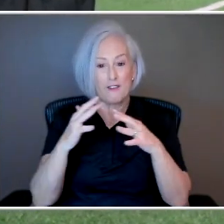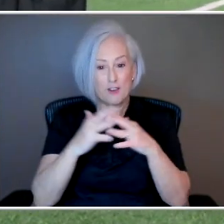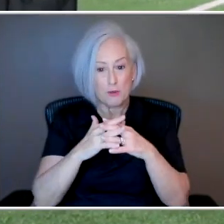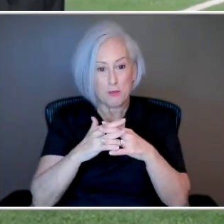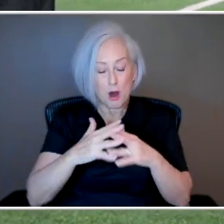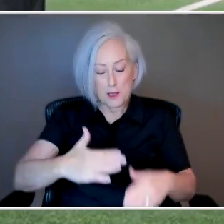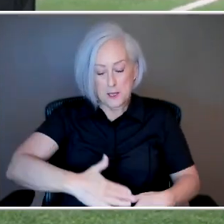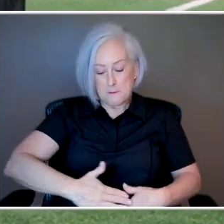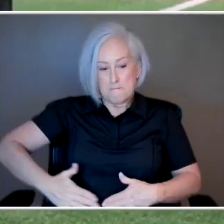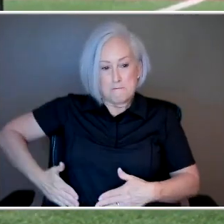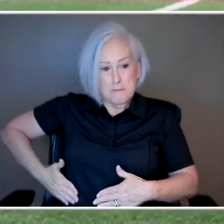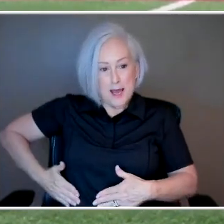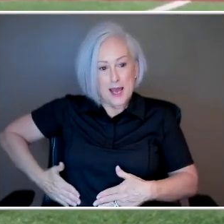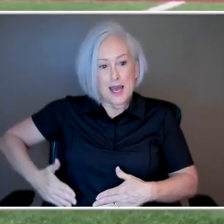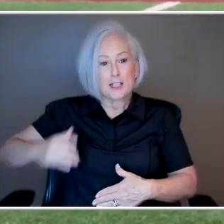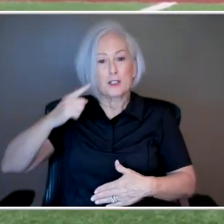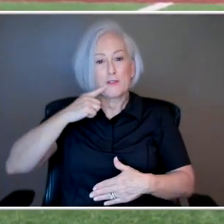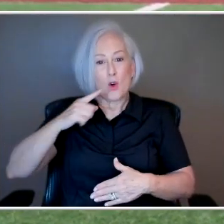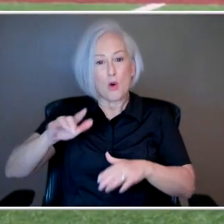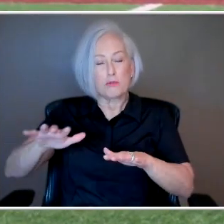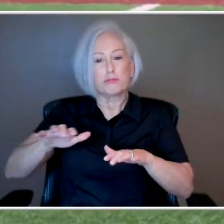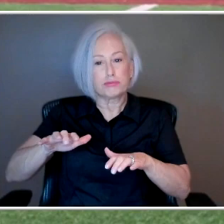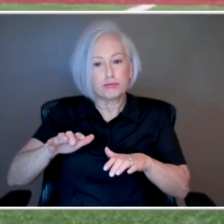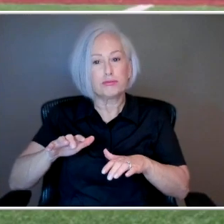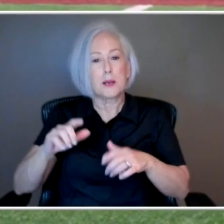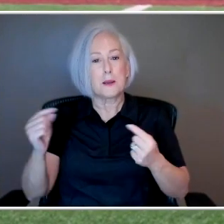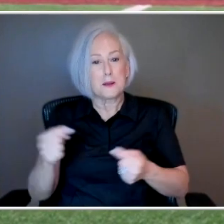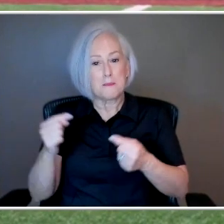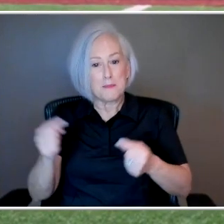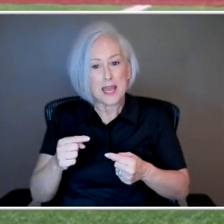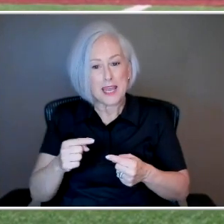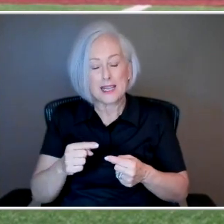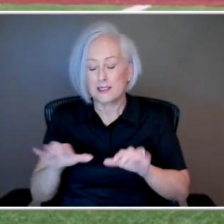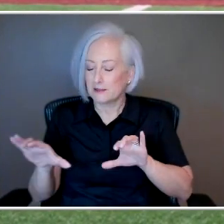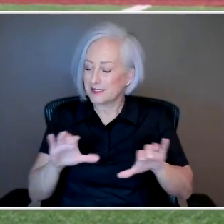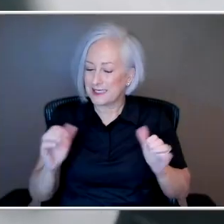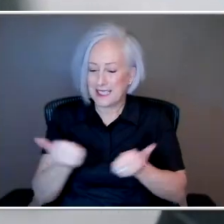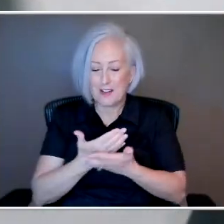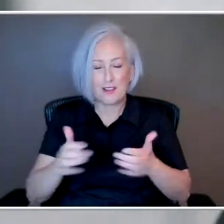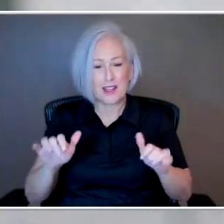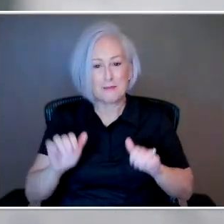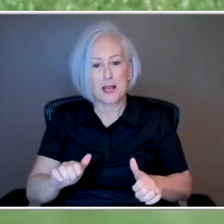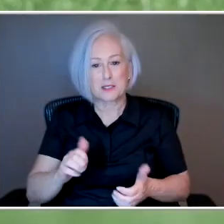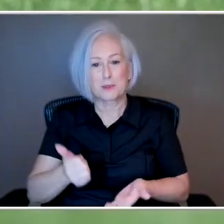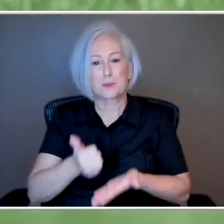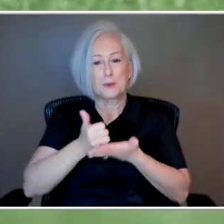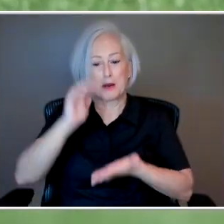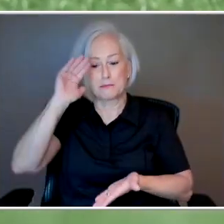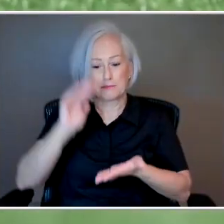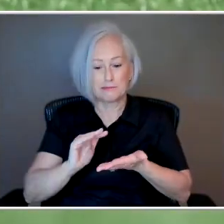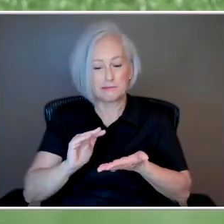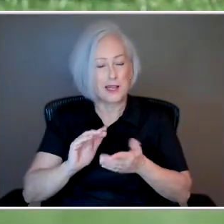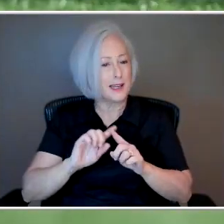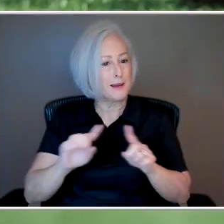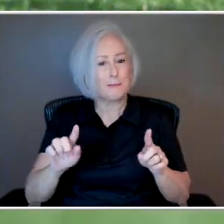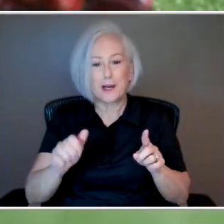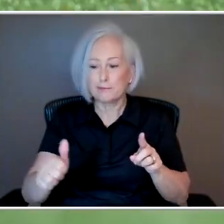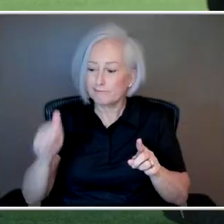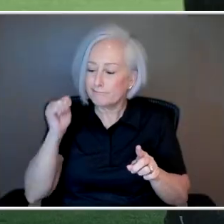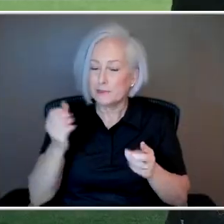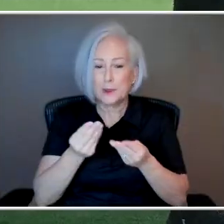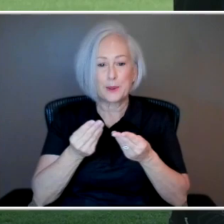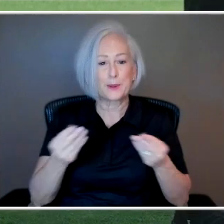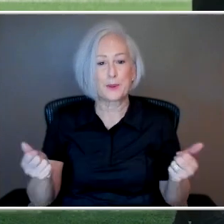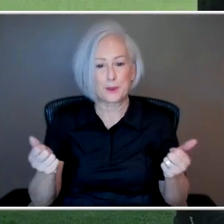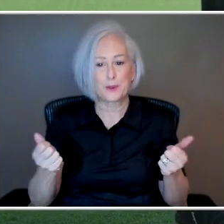did everything I could to ease it, but I knew the whole time it wouldn't go away. Here goes Zach, boom. That's it. Slow feed, don't